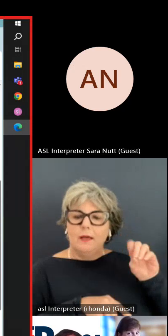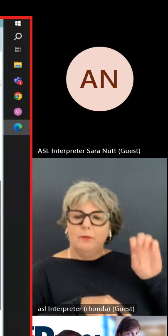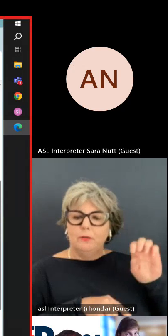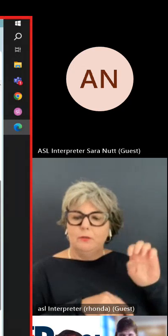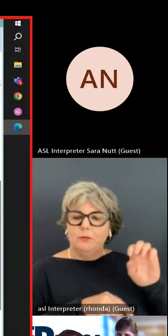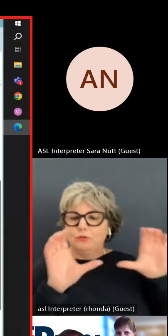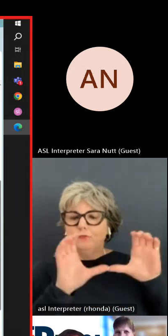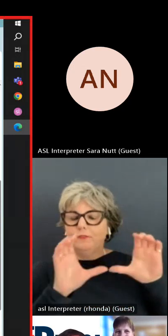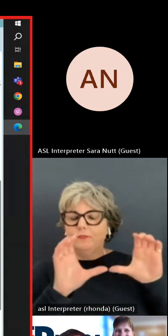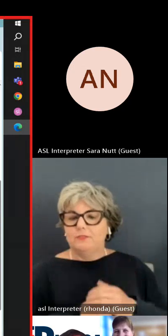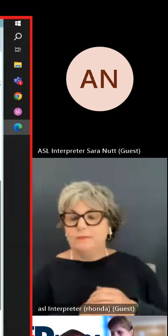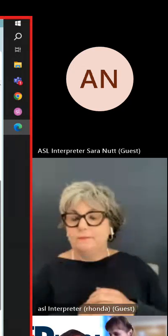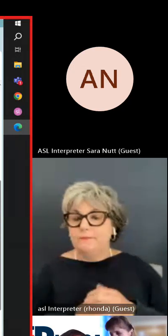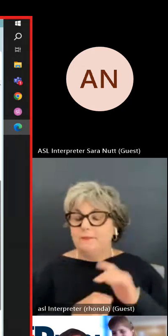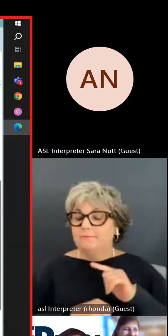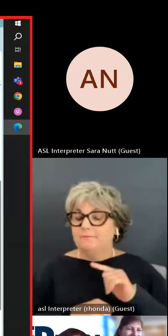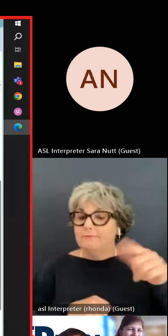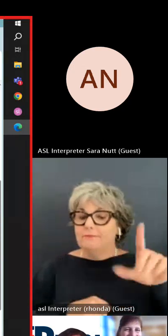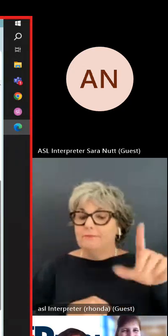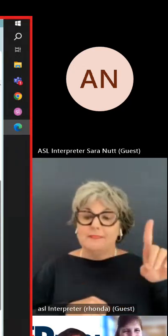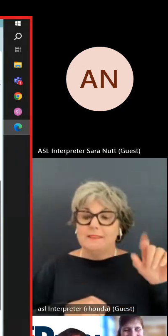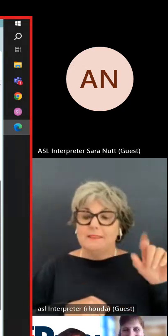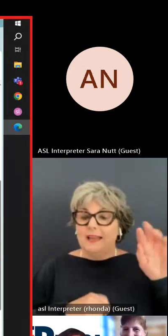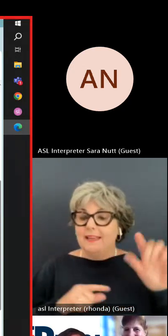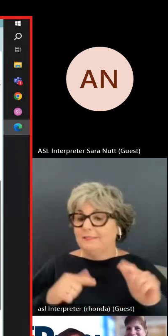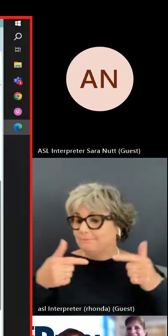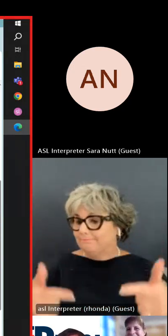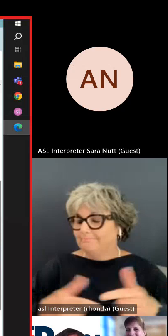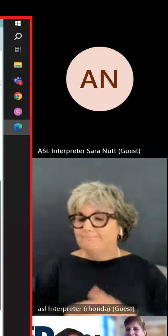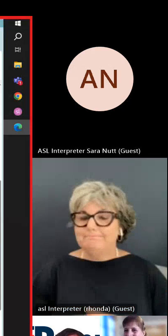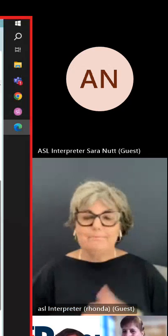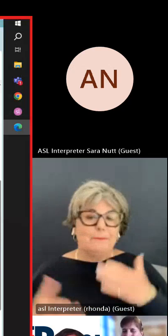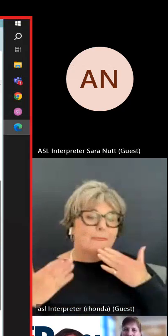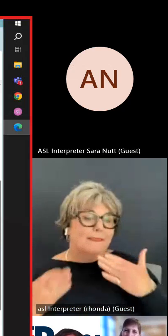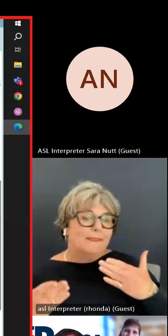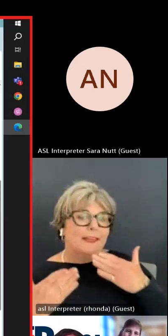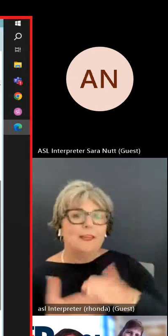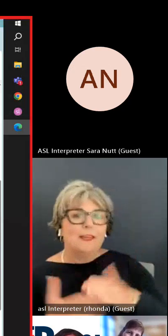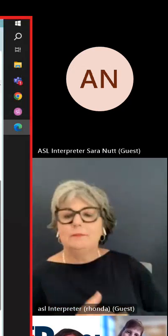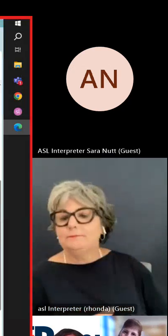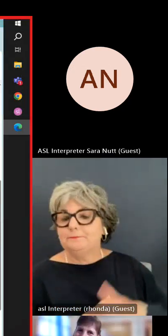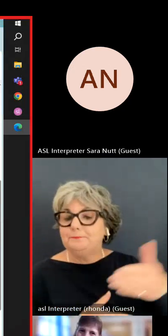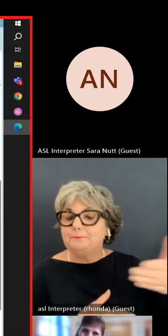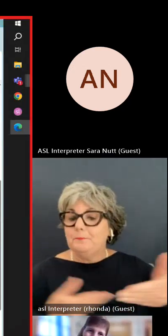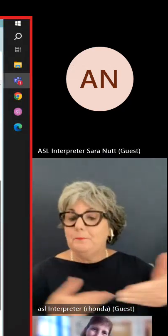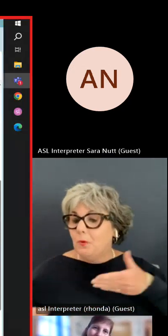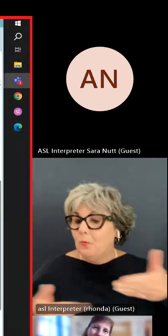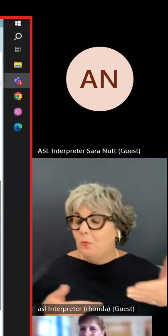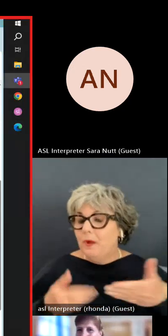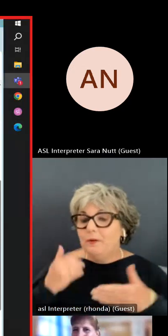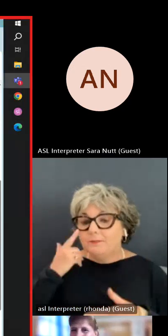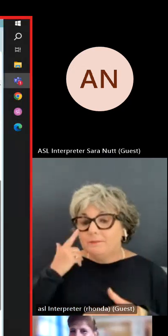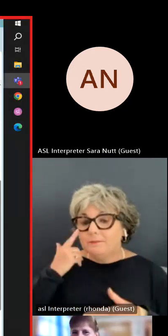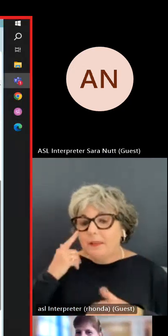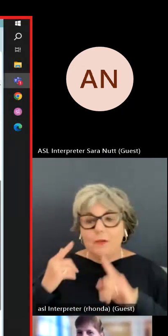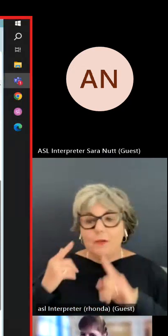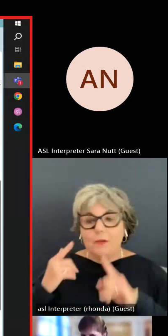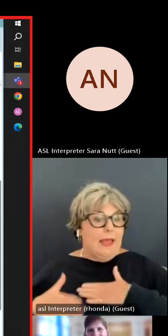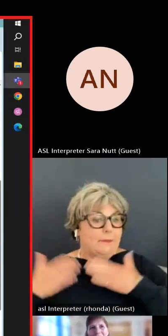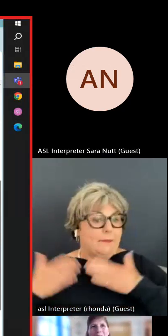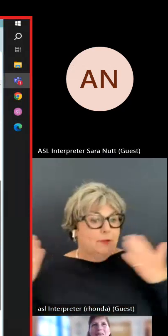certification. With that, Diane, it's all yours. Great. Thank you, Aisha. Welcome, everyone. I'm so happy to be